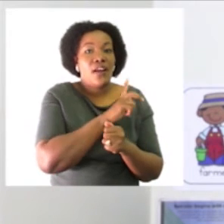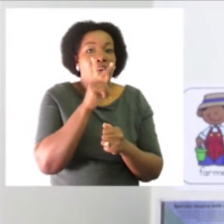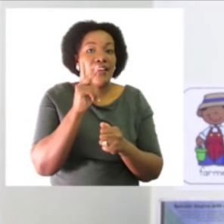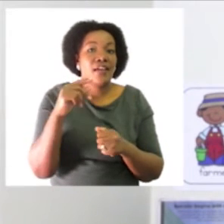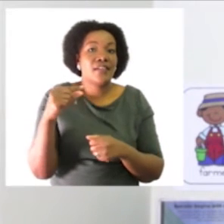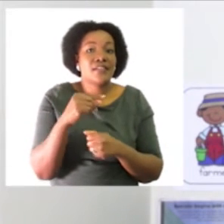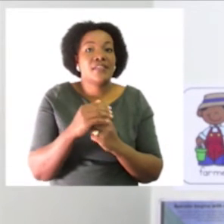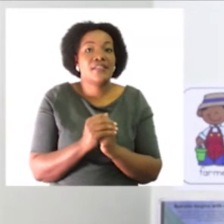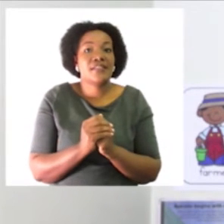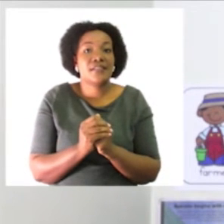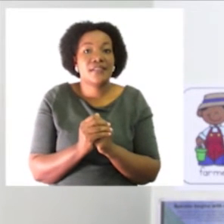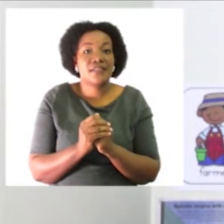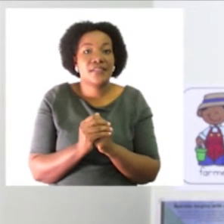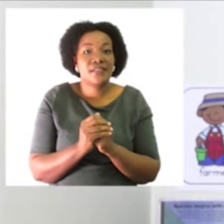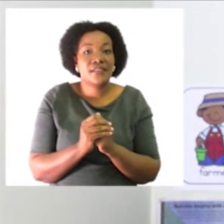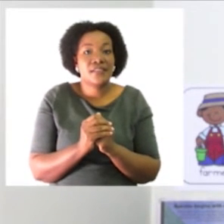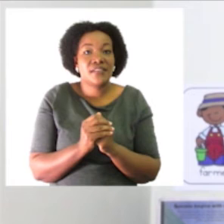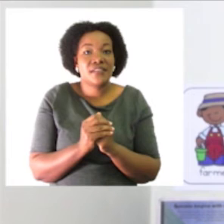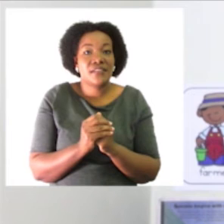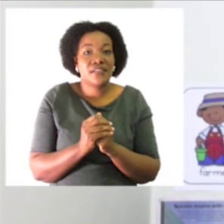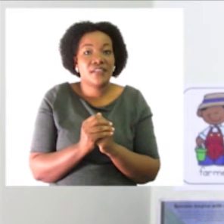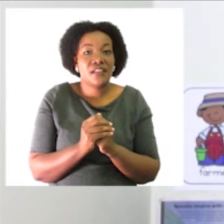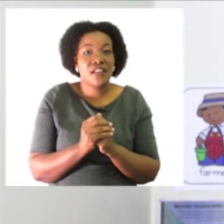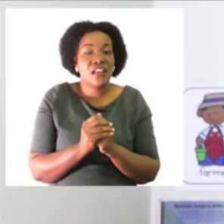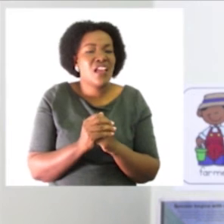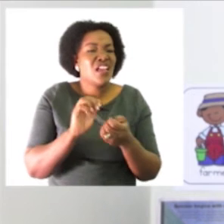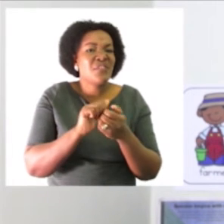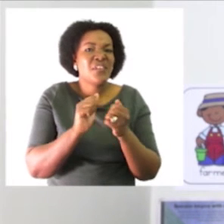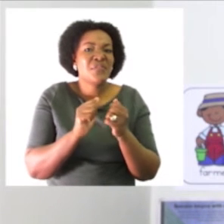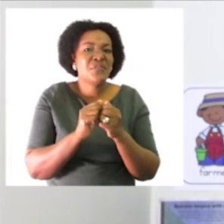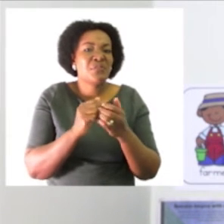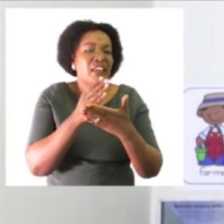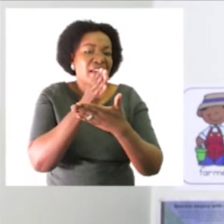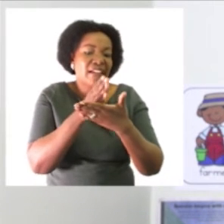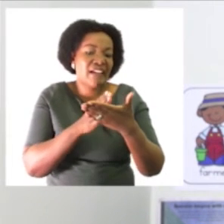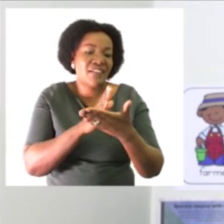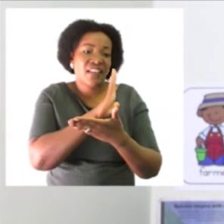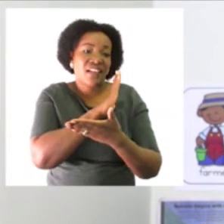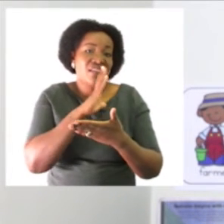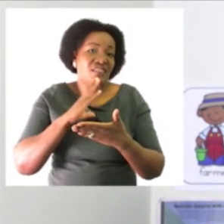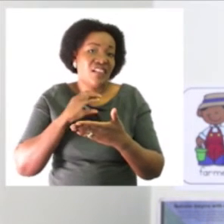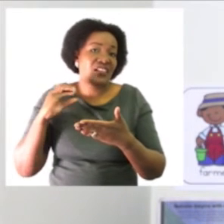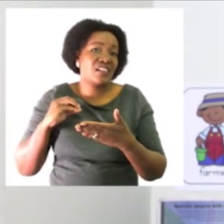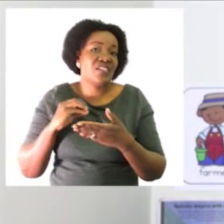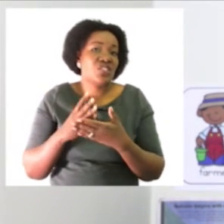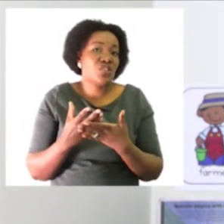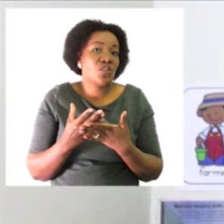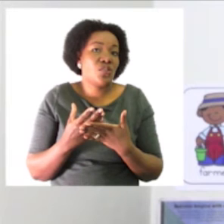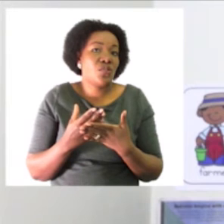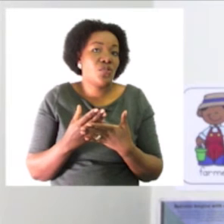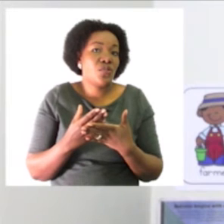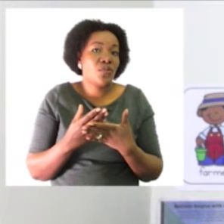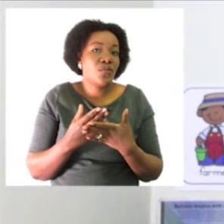1 kilogram into 2 halves, if we have to halve a kilogram, we will have a 500 gram of each